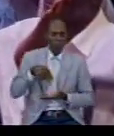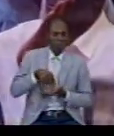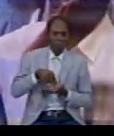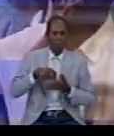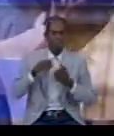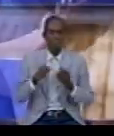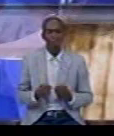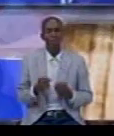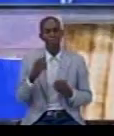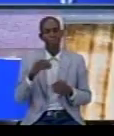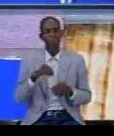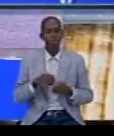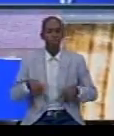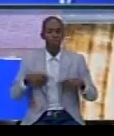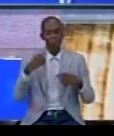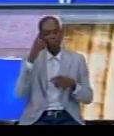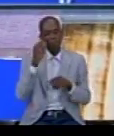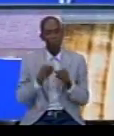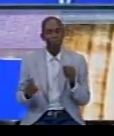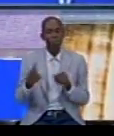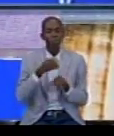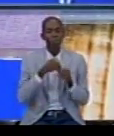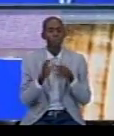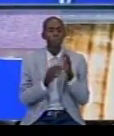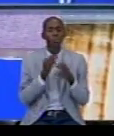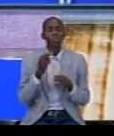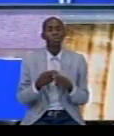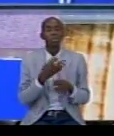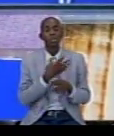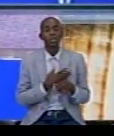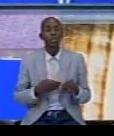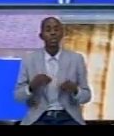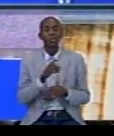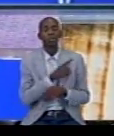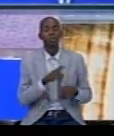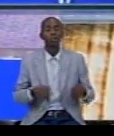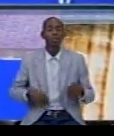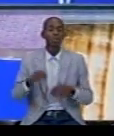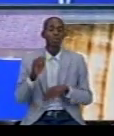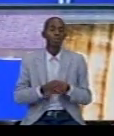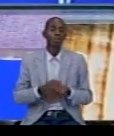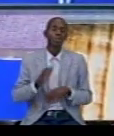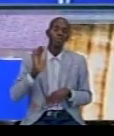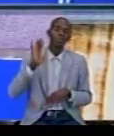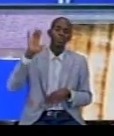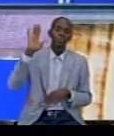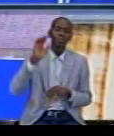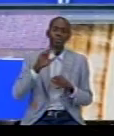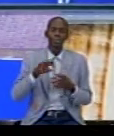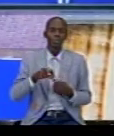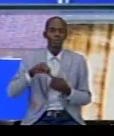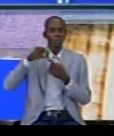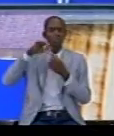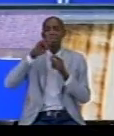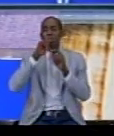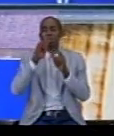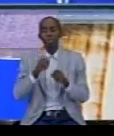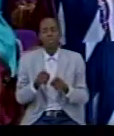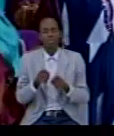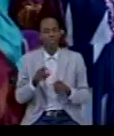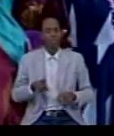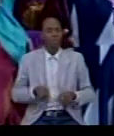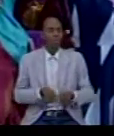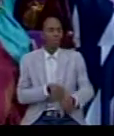for everyone. And Lord, by your special, special gift, long life for